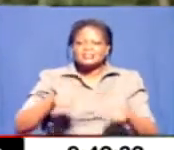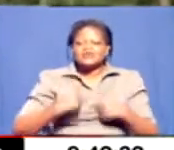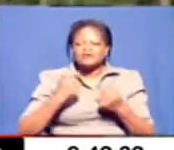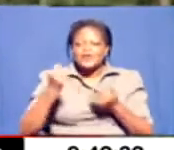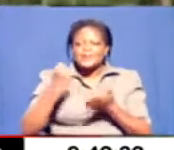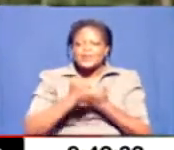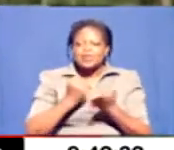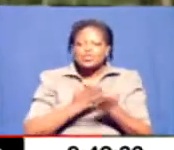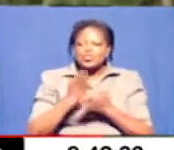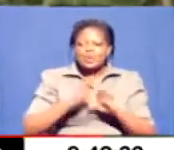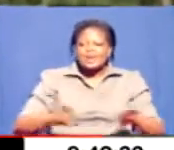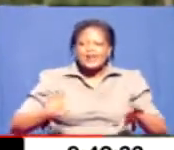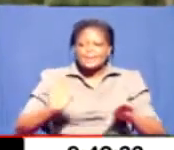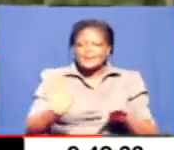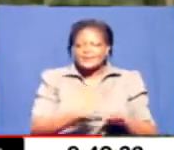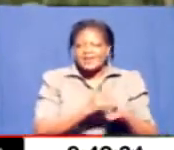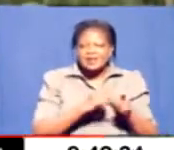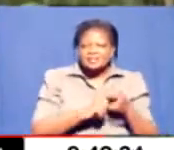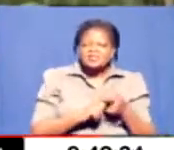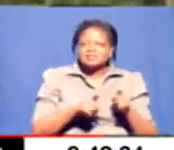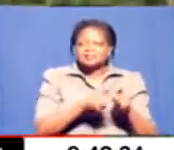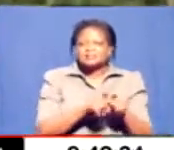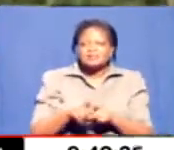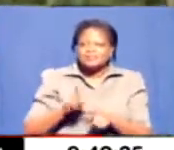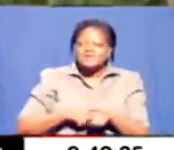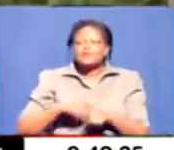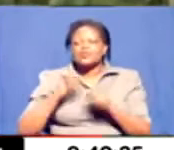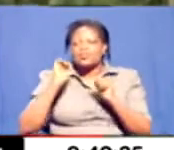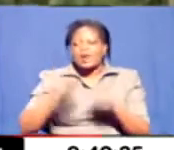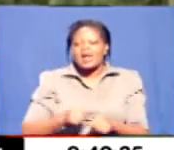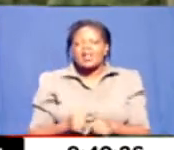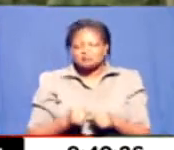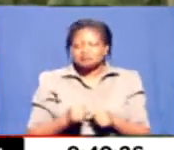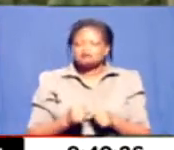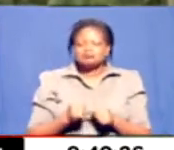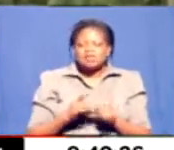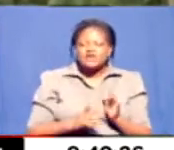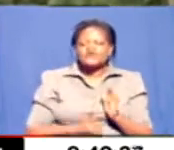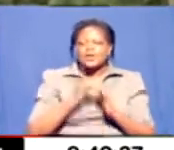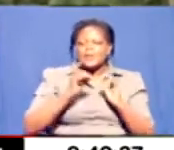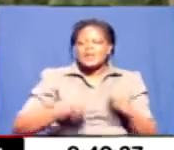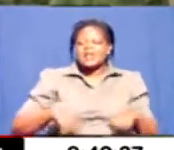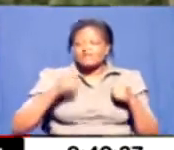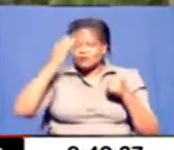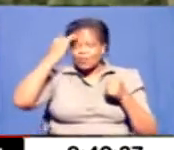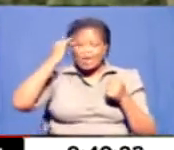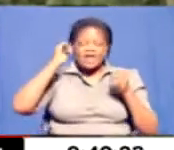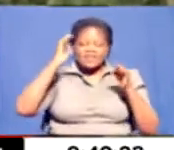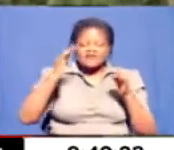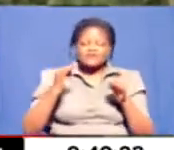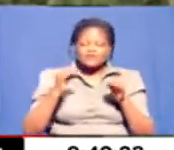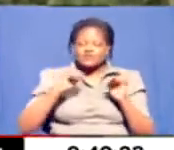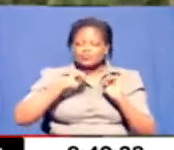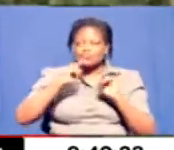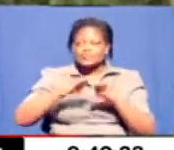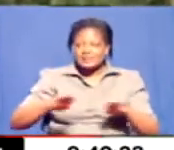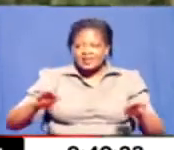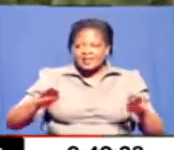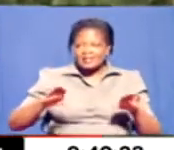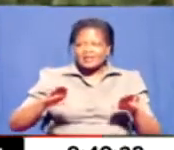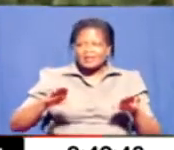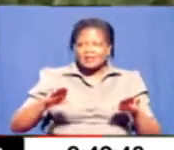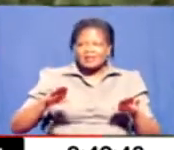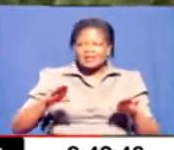kwa shamba, na vile vile unaweza jijenga katika kimaisha, kwa sababu ukipitia katika shamba, vile vile wale watu ambao